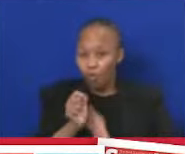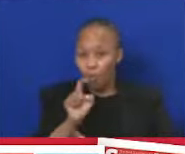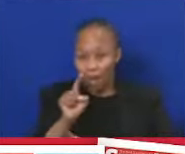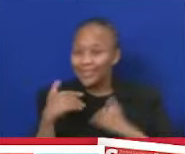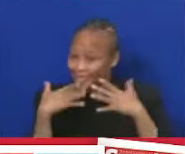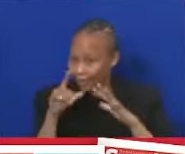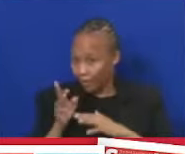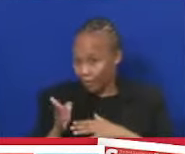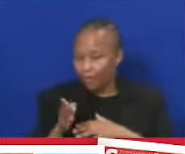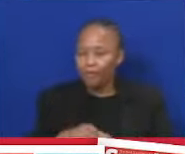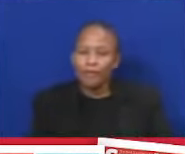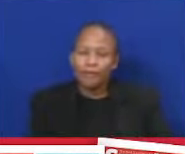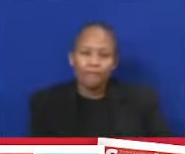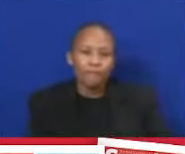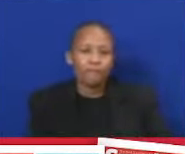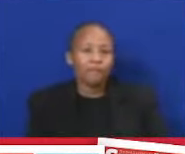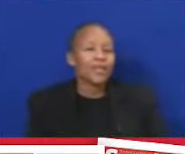Thank you, Commissioners.